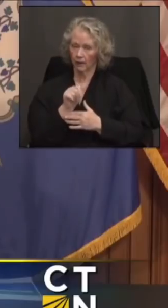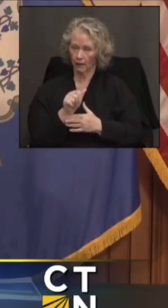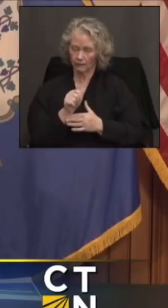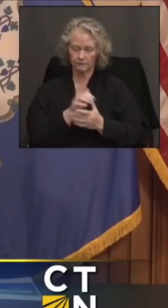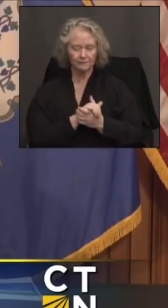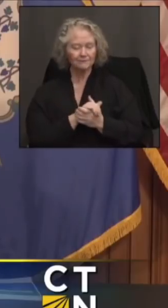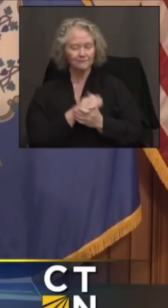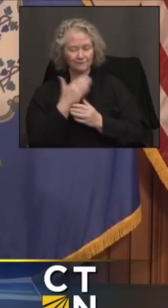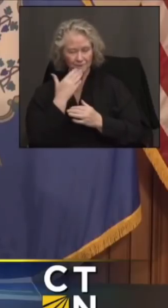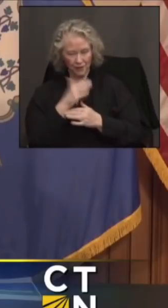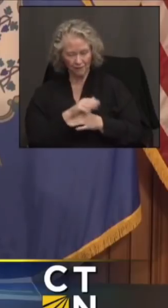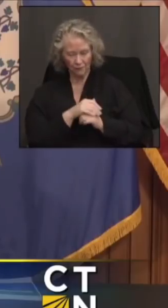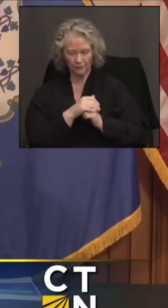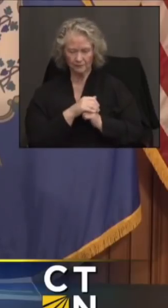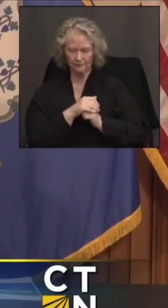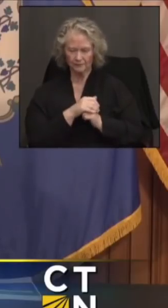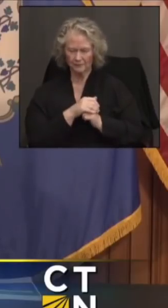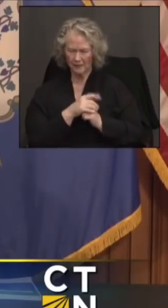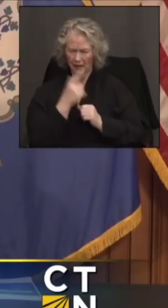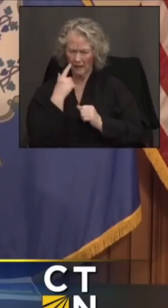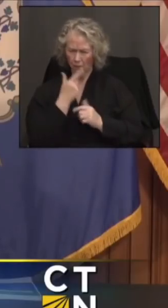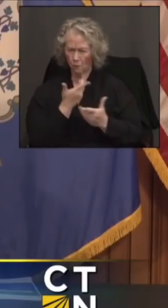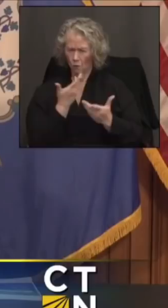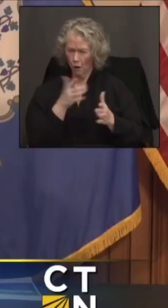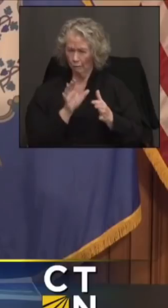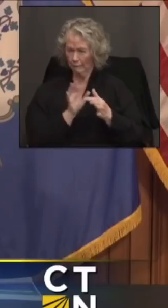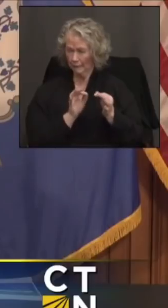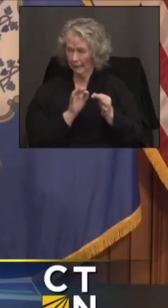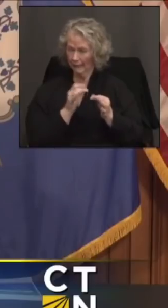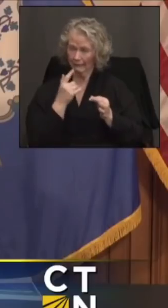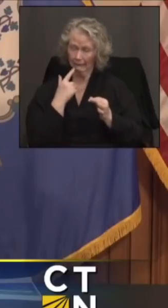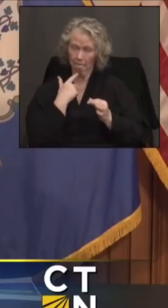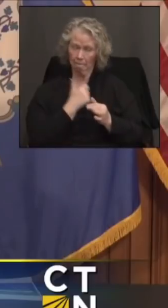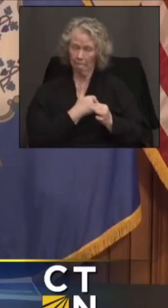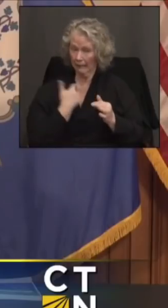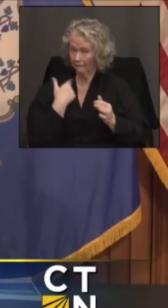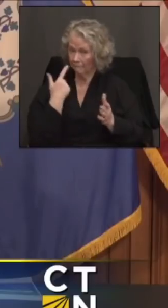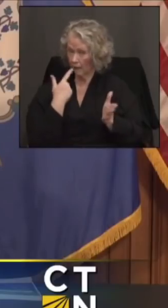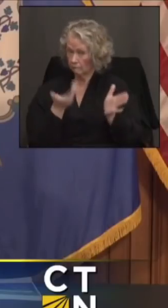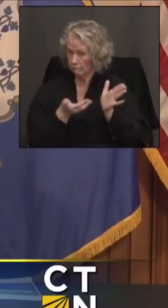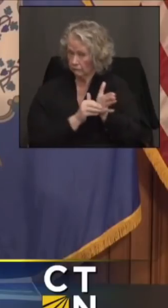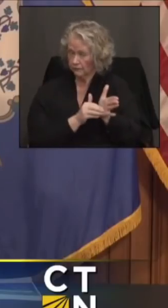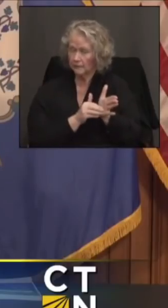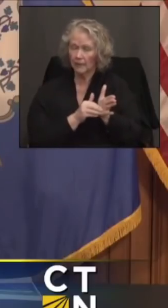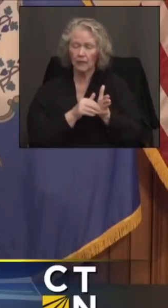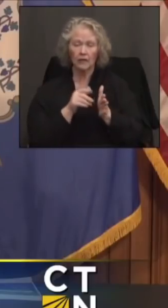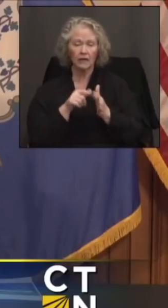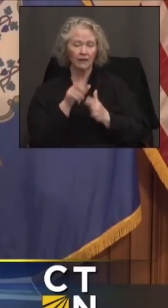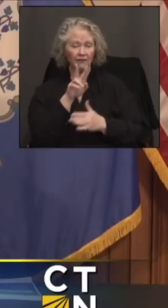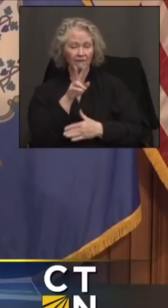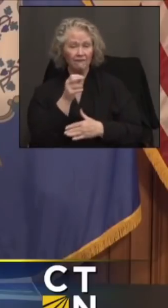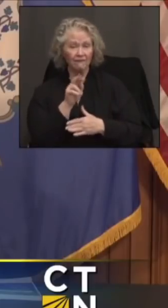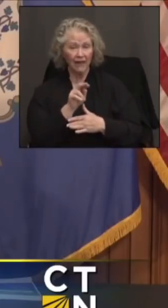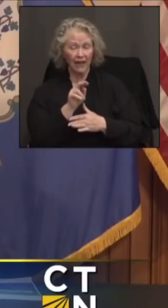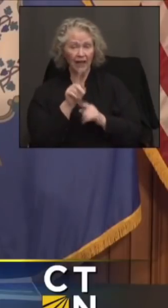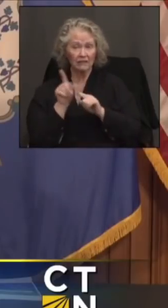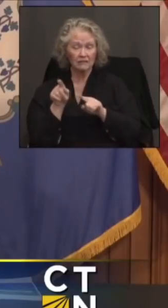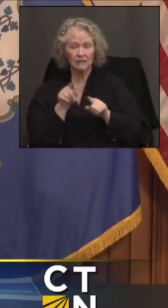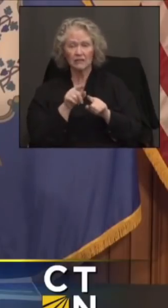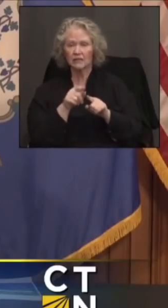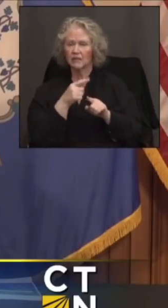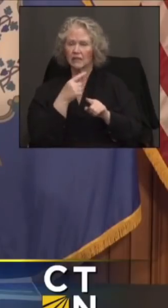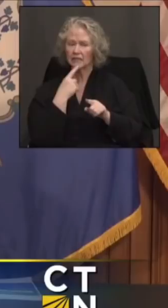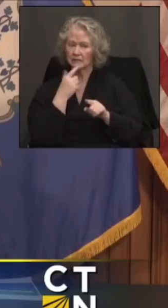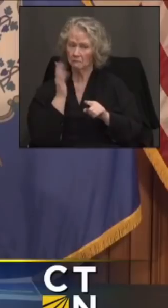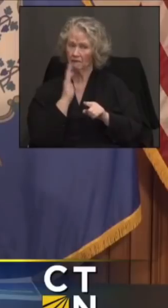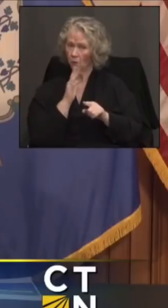Good afternoon. I believe you might have mentioned this, so I'm sorry if I'm repeating this question, but with those vans, you had said they're only going to carry